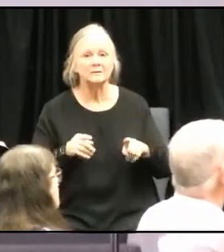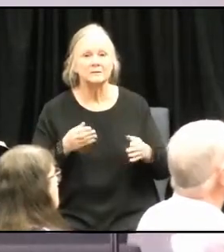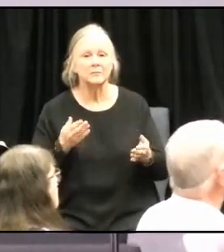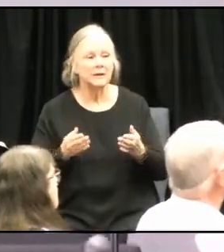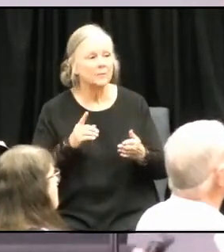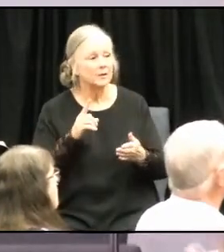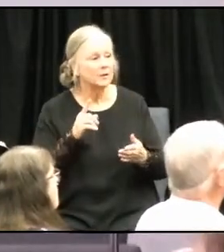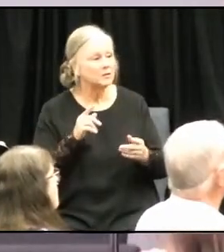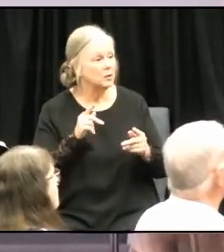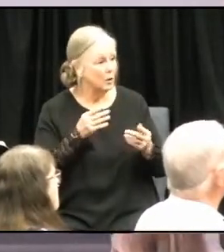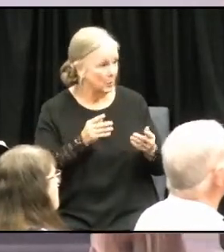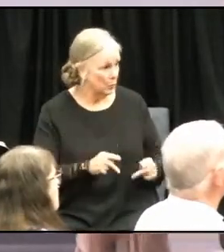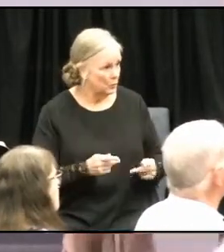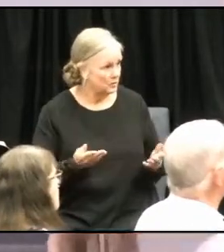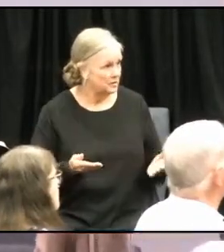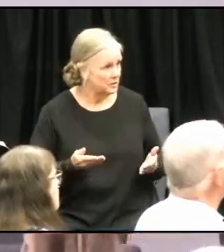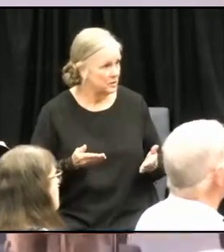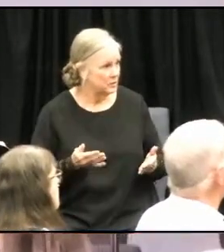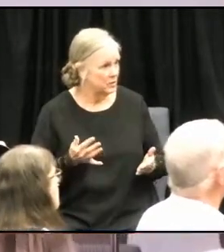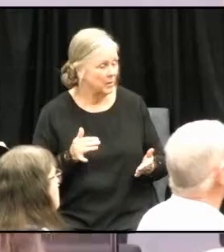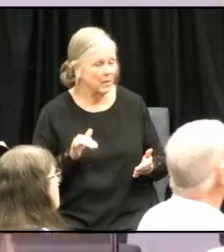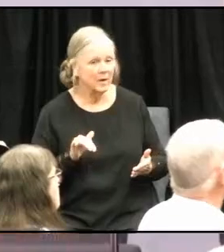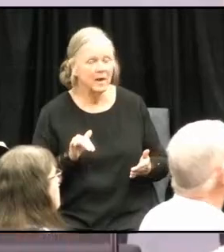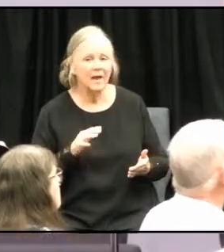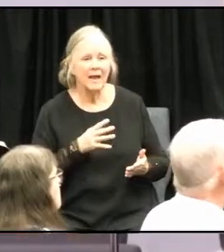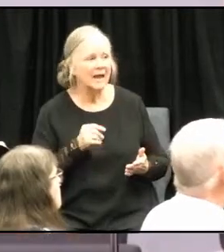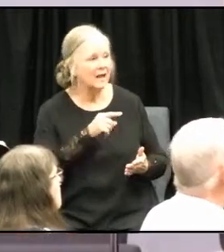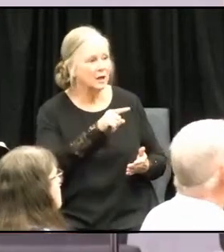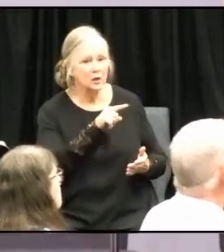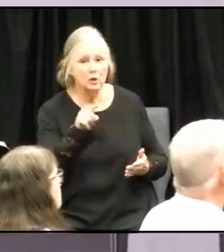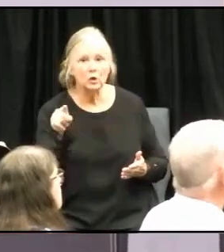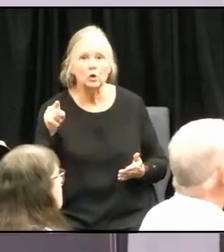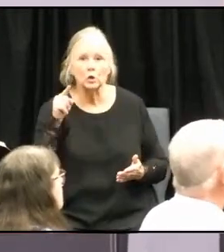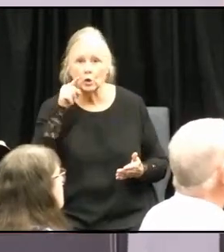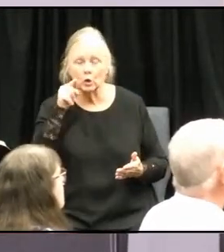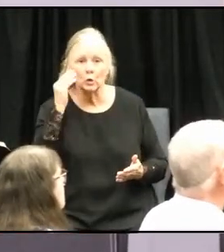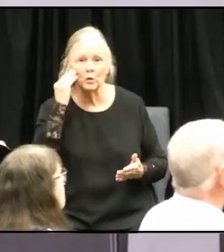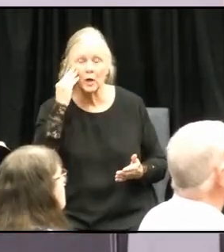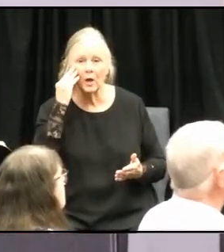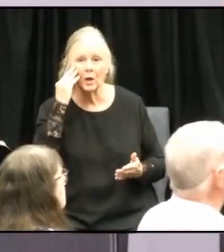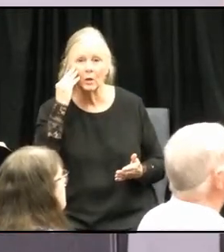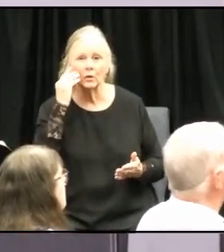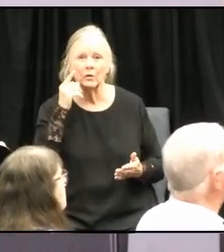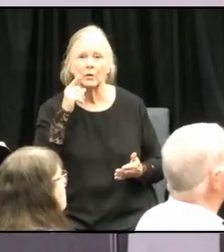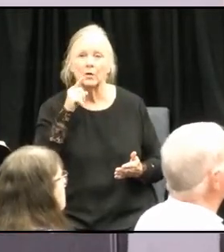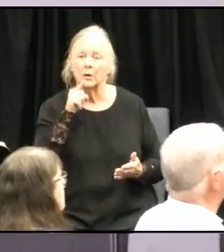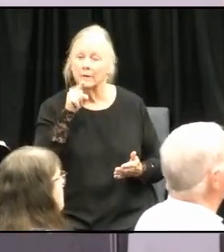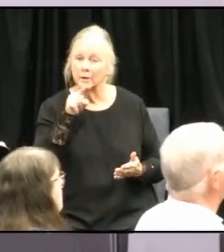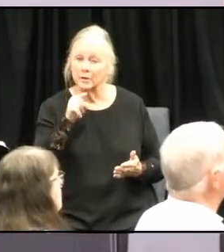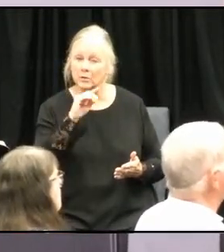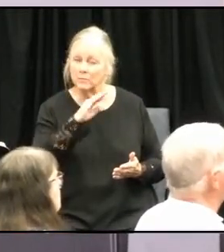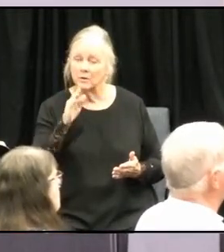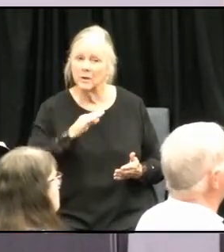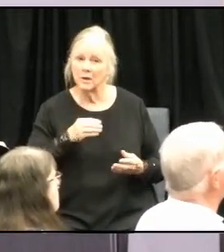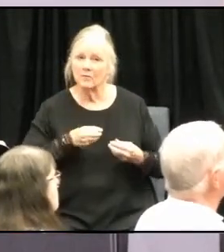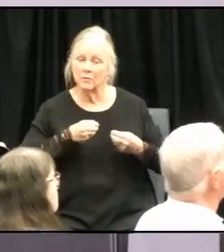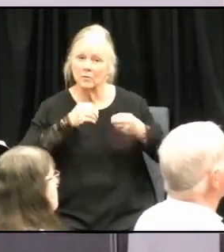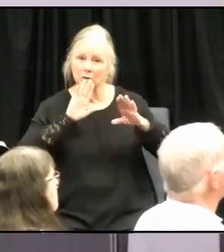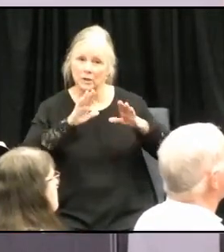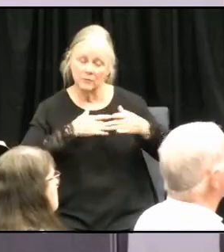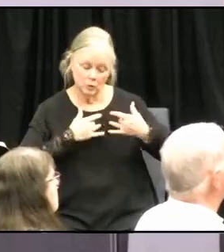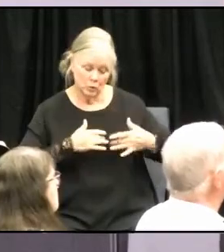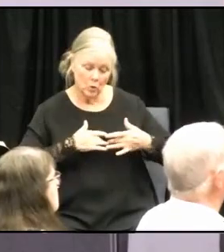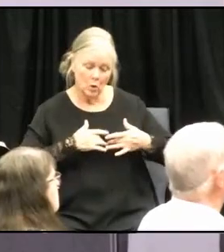more than one, and you know that you've never given your heart, your life, your sins to Jesus